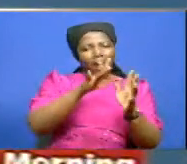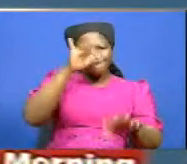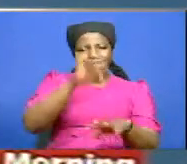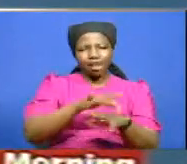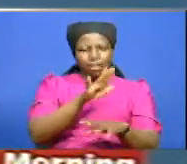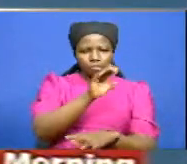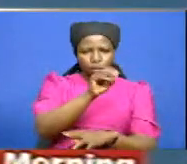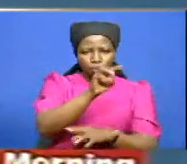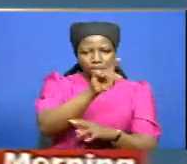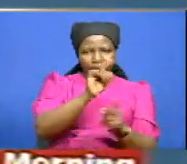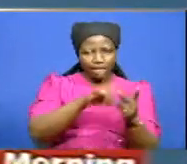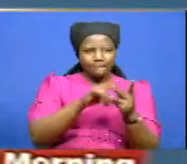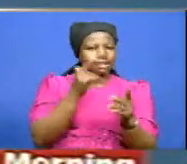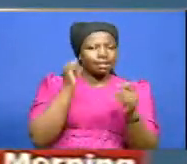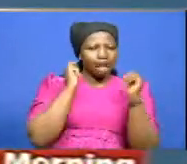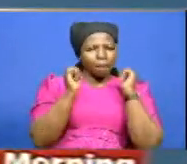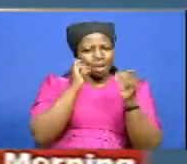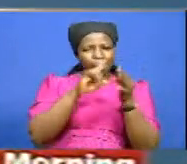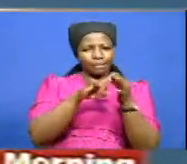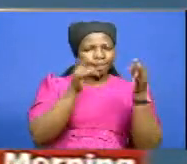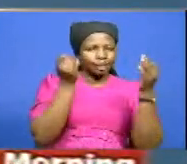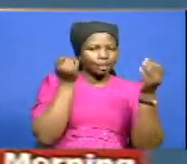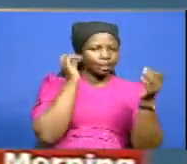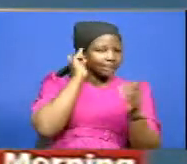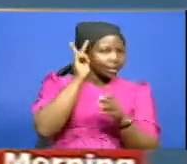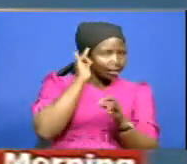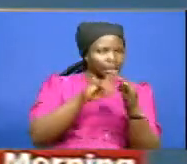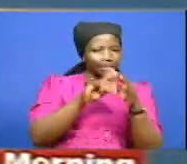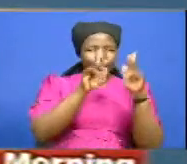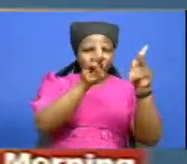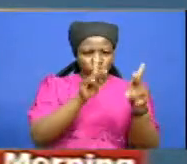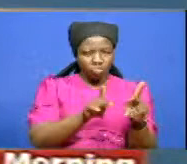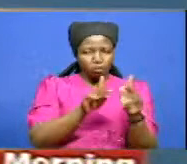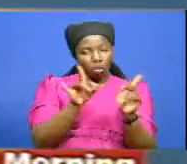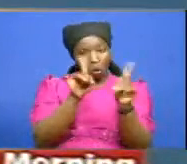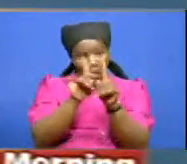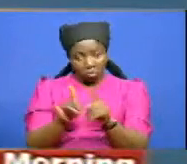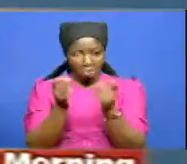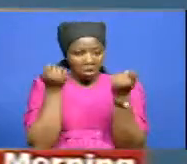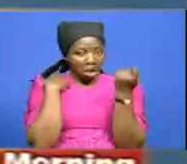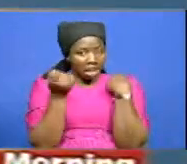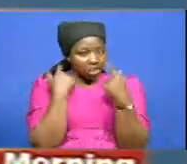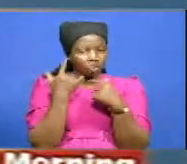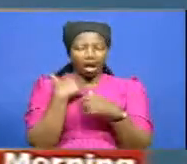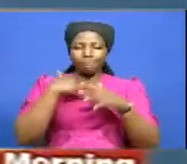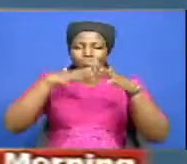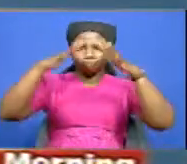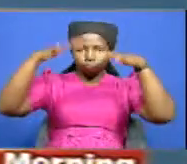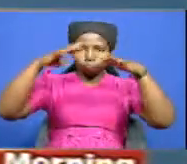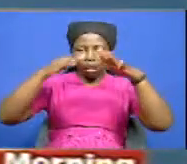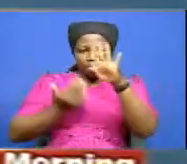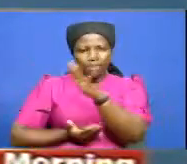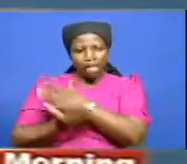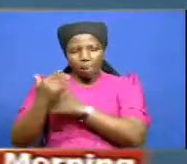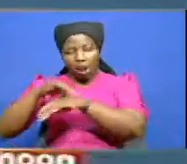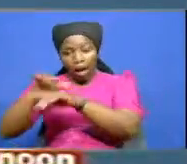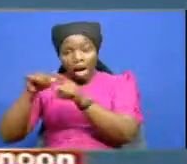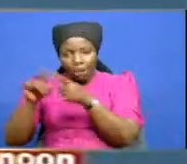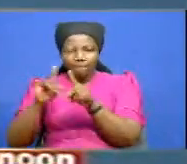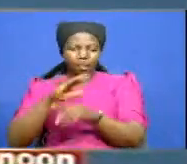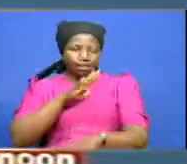Bomet, Nyamira, Kisii and Kisumu areas. Equally, Kericho will also experience rains during the morning hours, but coming in